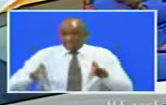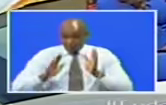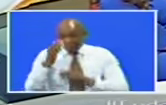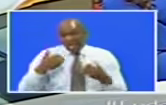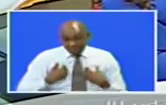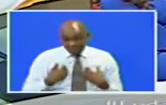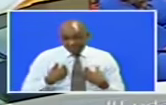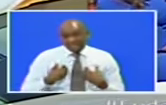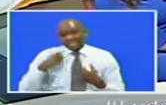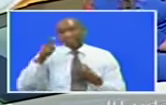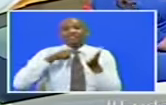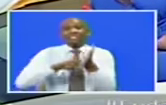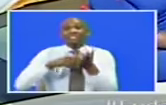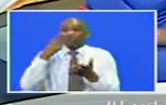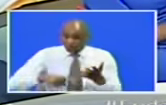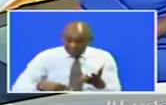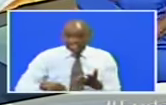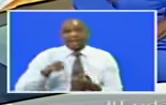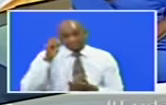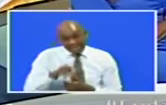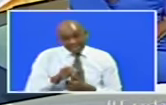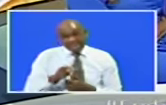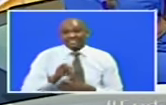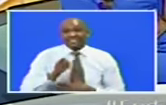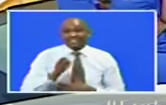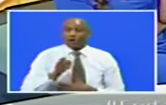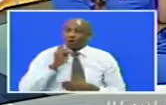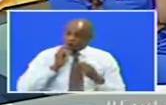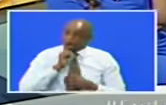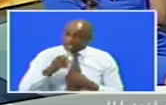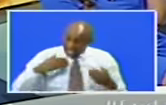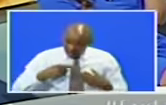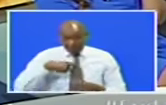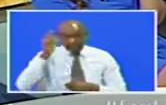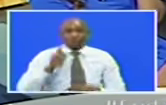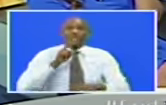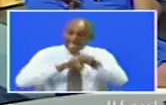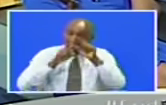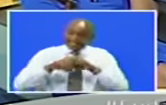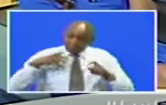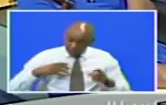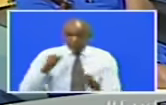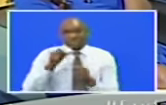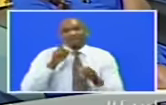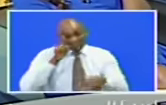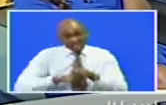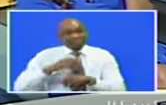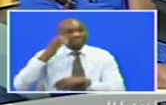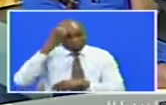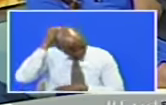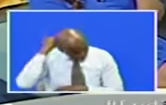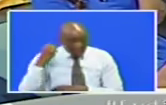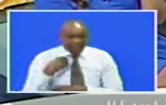country, and they have insisted, despite that court directive, they are going to be arresting motorists who are found to be